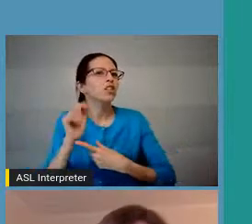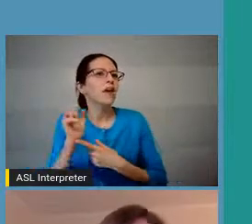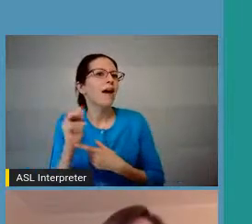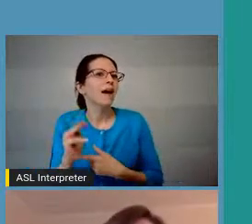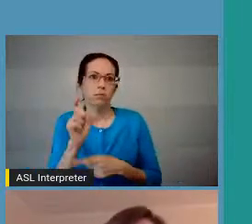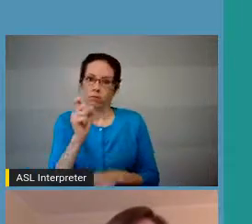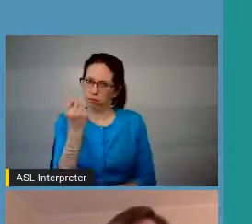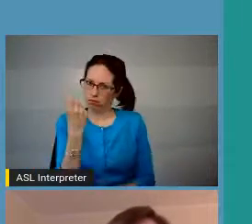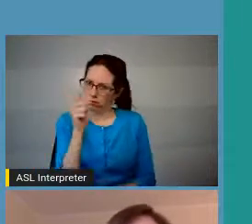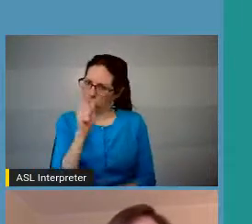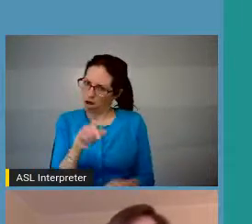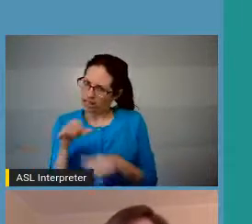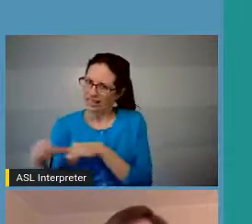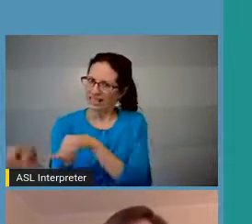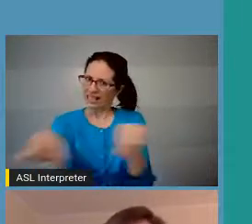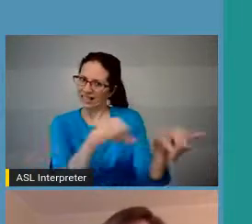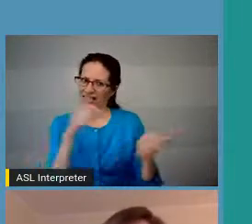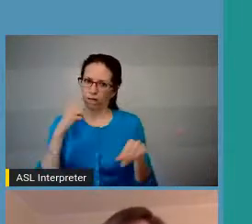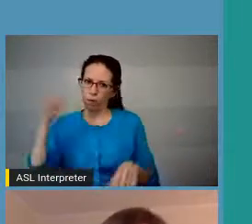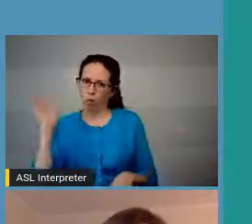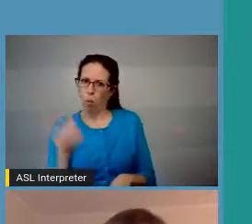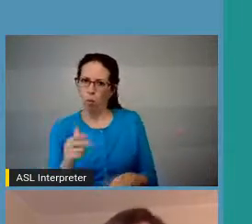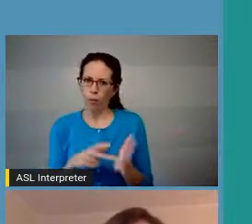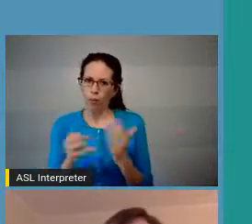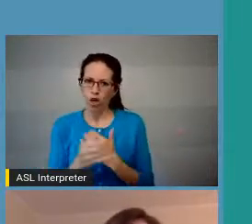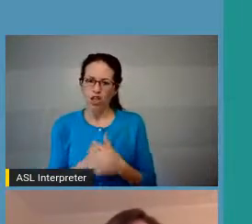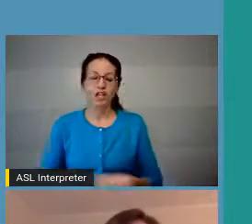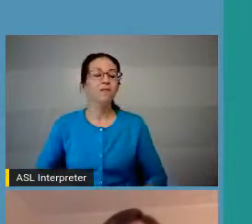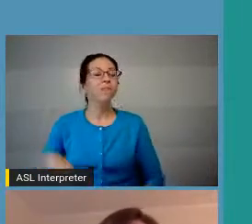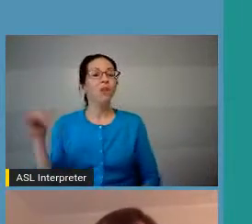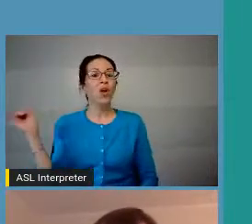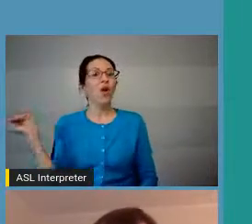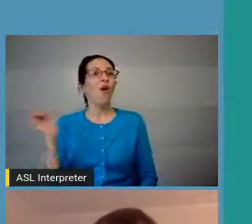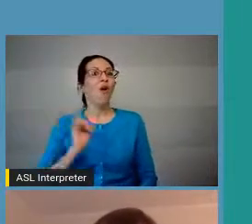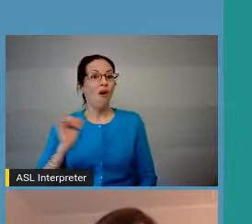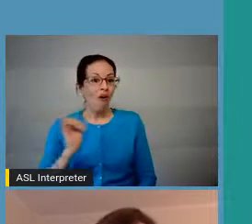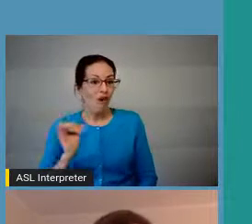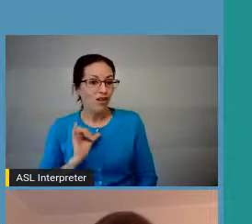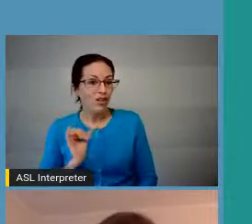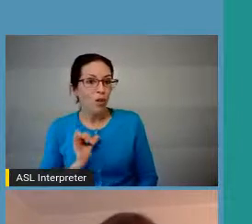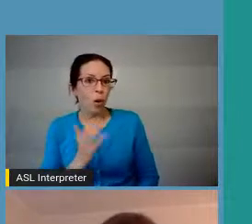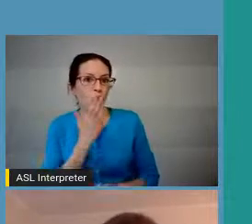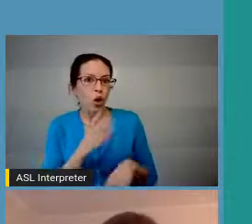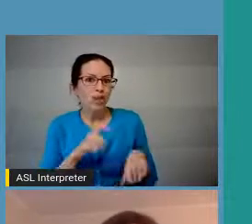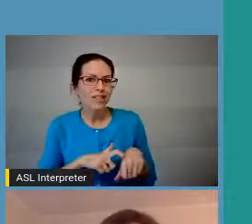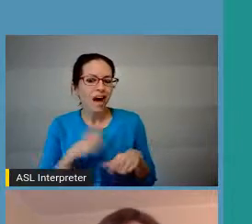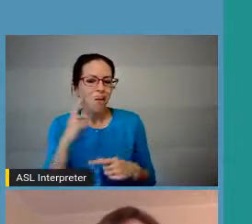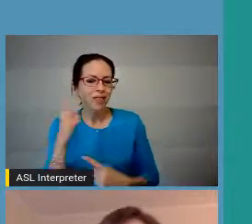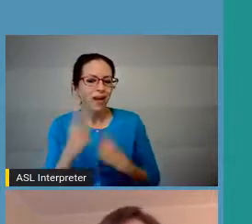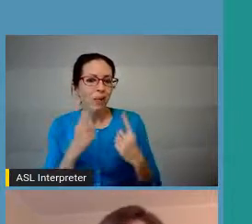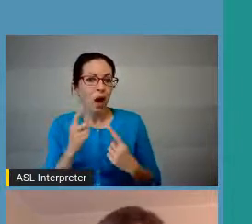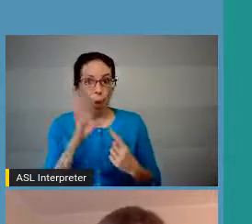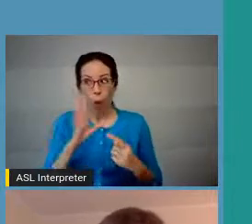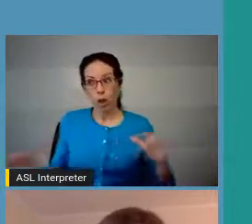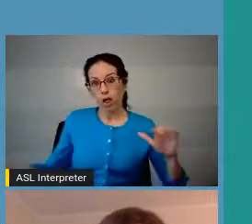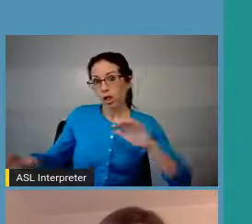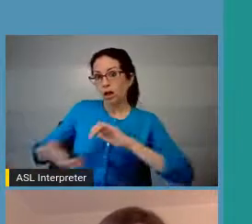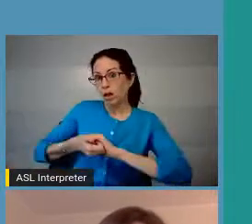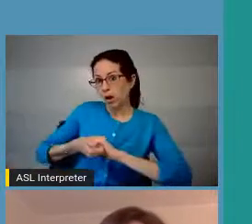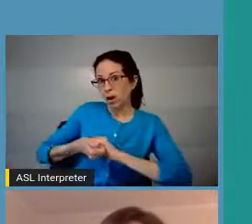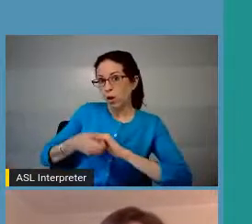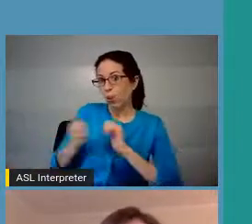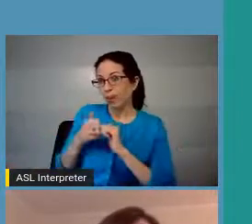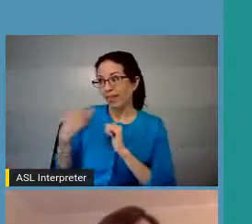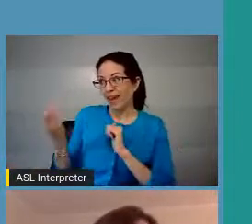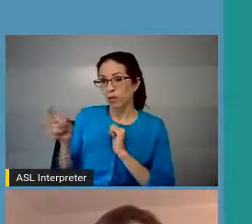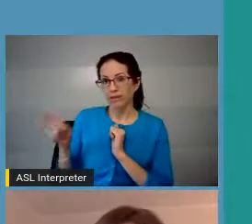whole digitization project. This is also the time, however, to think about if you're going to be working with partners. If you are going